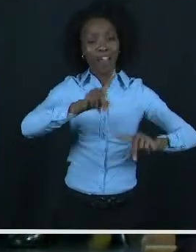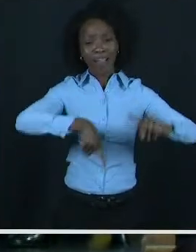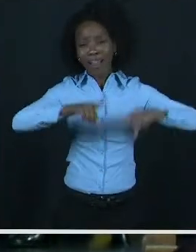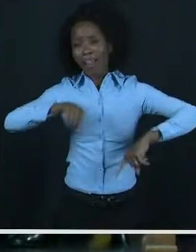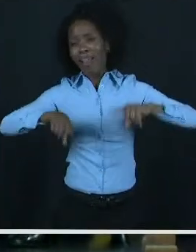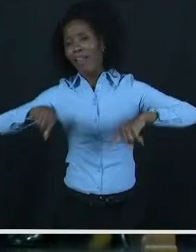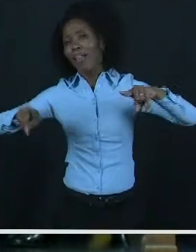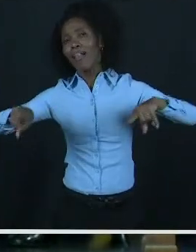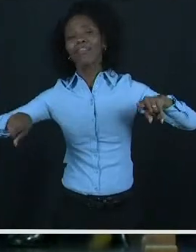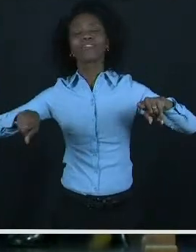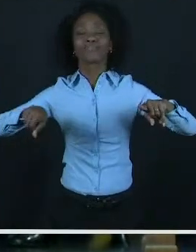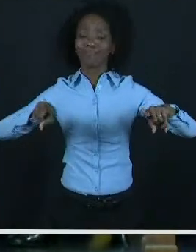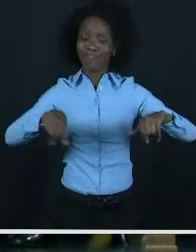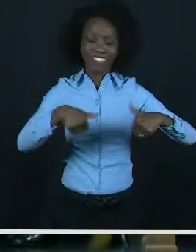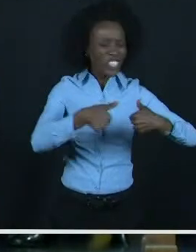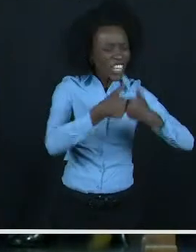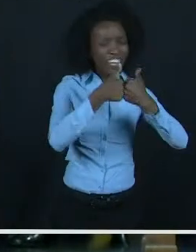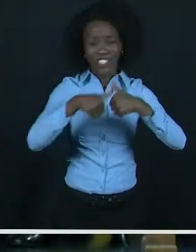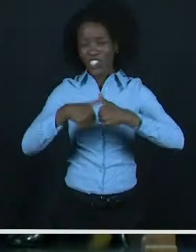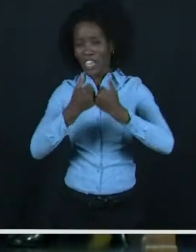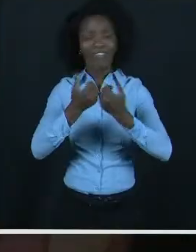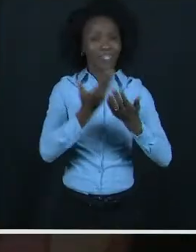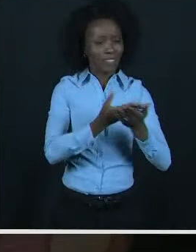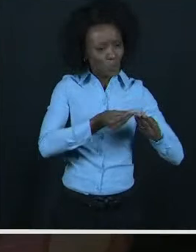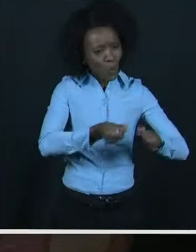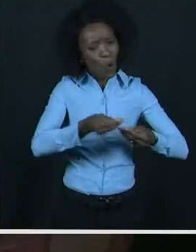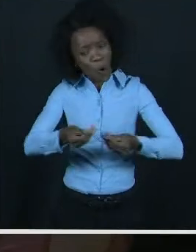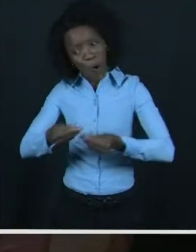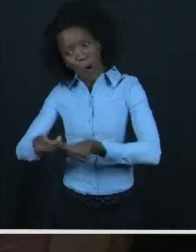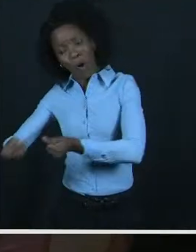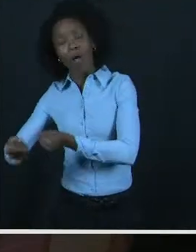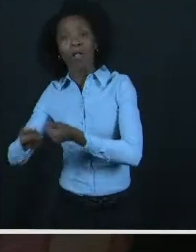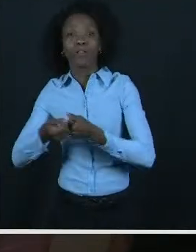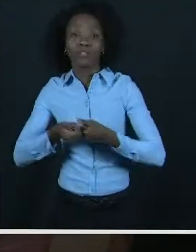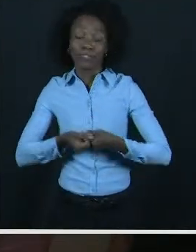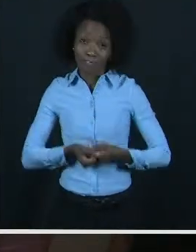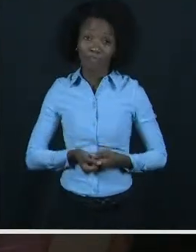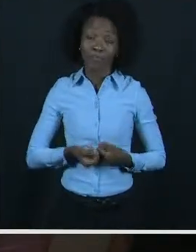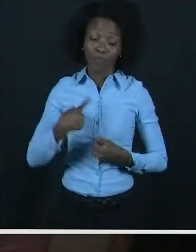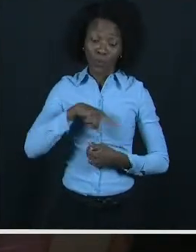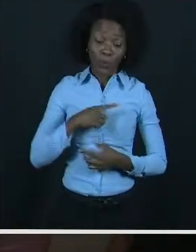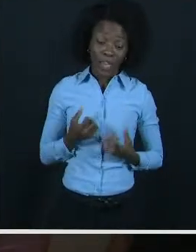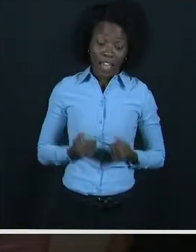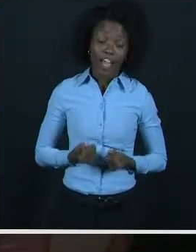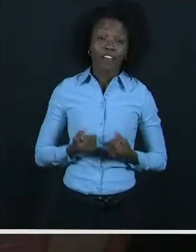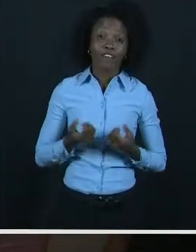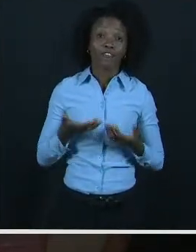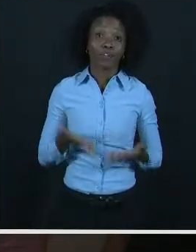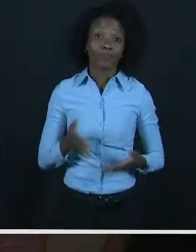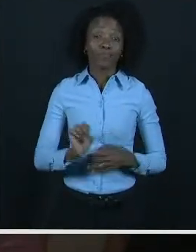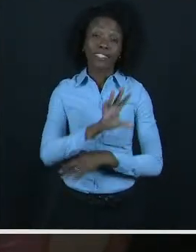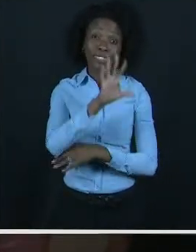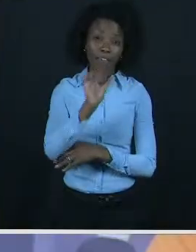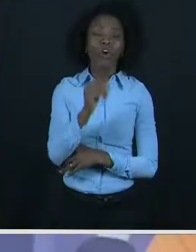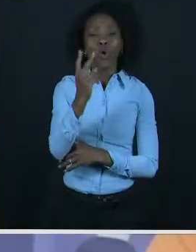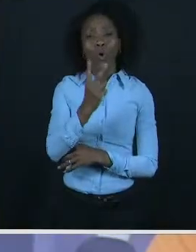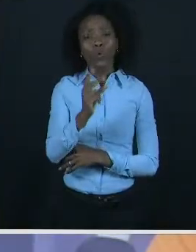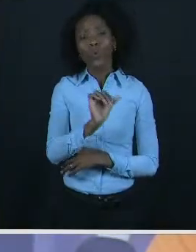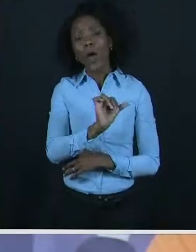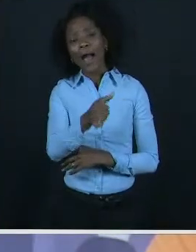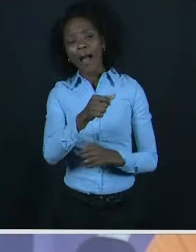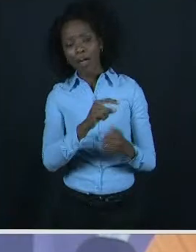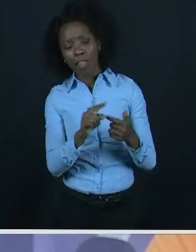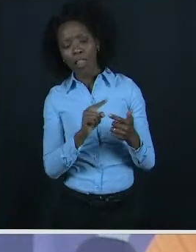different challenges that we have and various aspects to